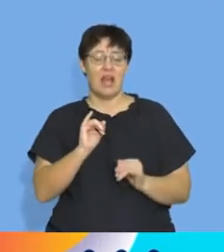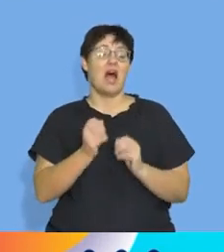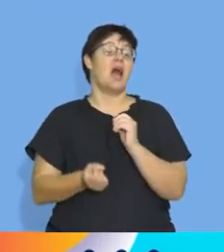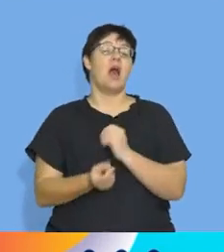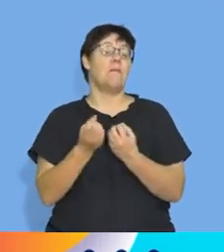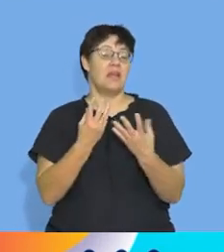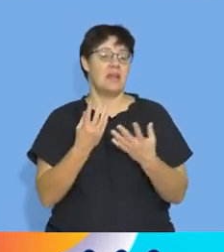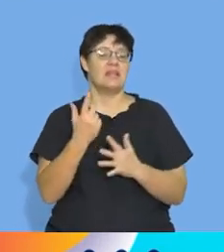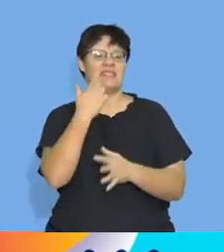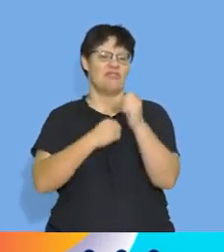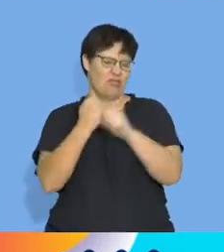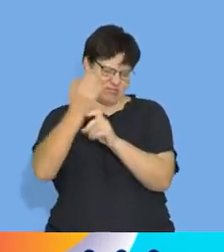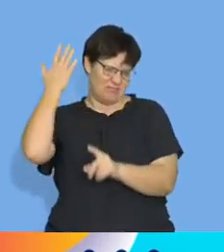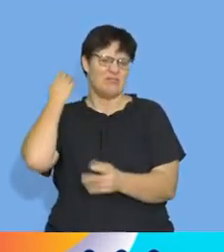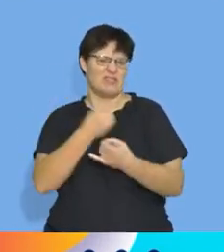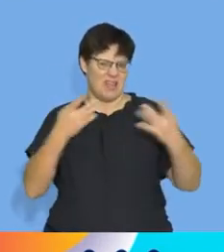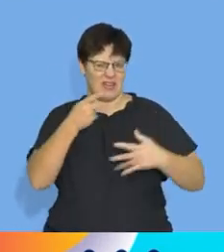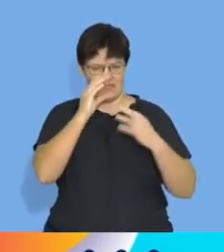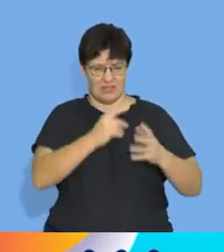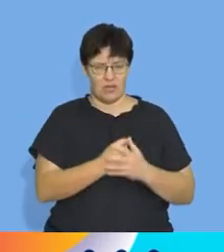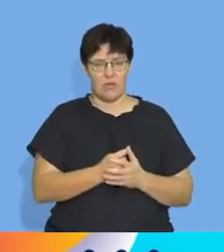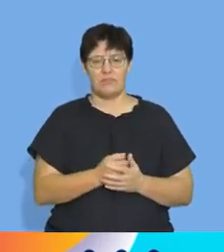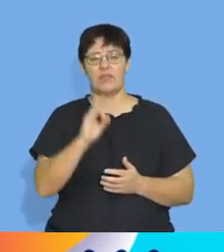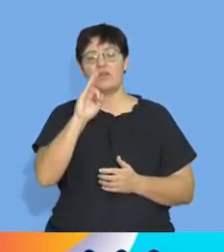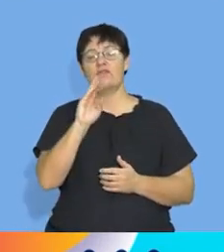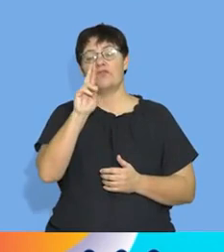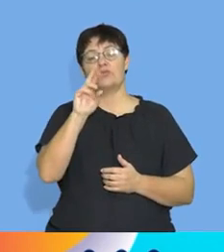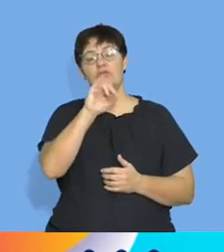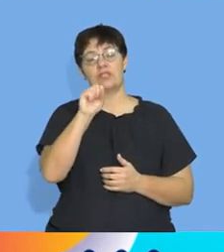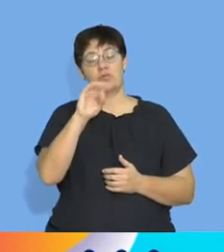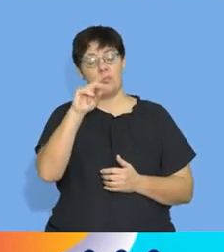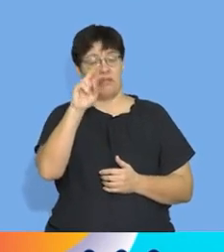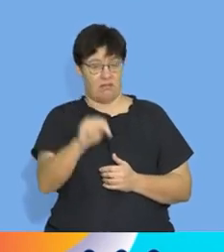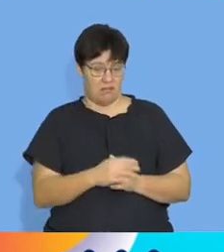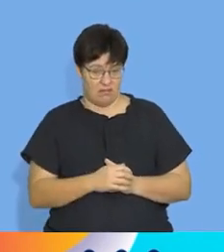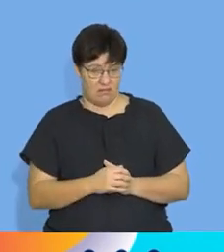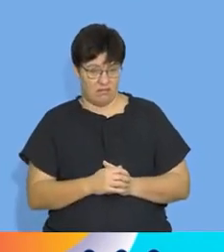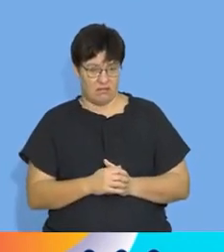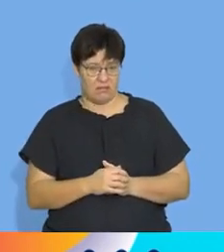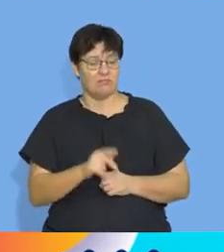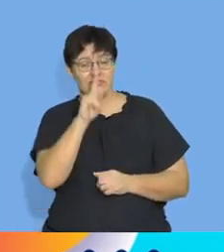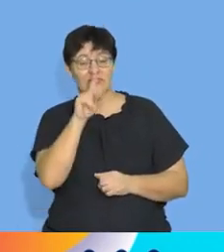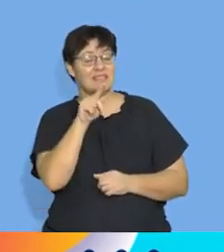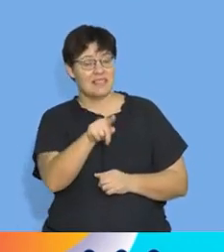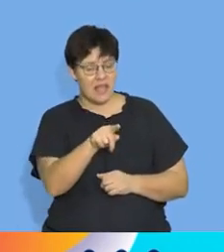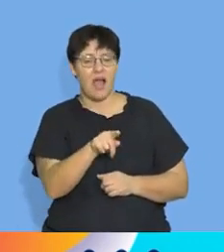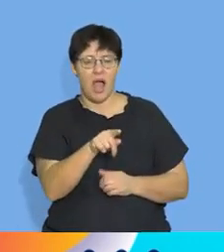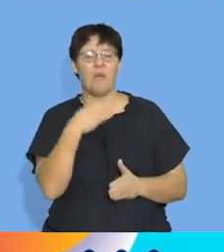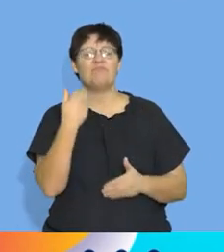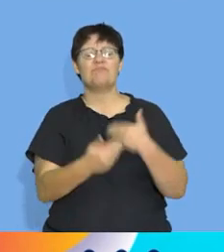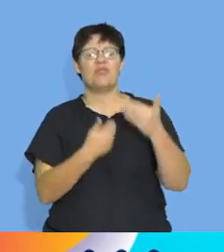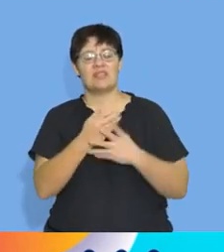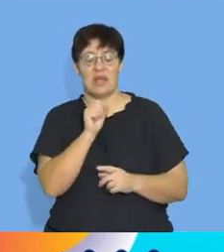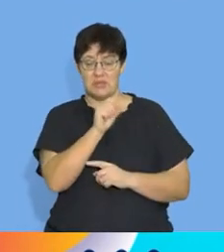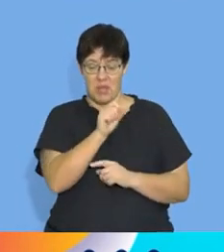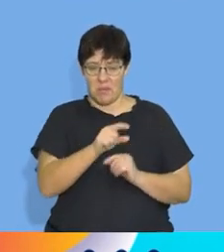ago. Fertilization or fusion is an alternative word. And so we see that fertilization is a process of